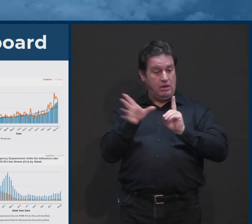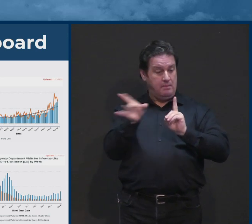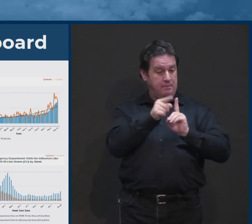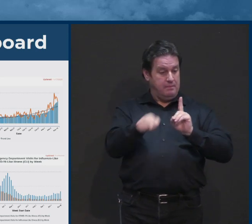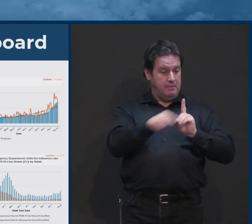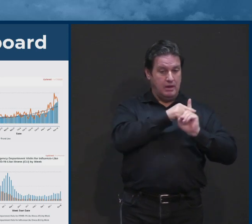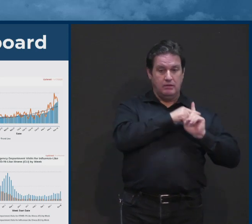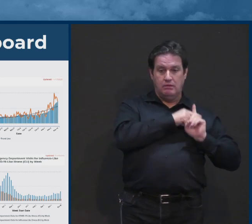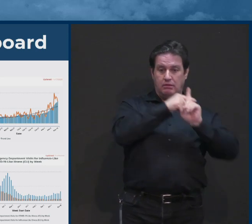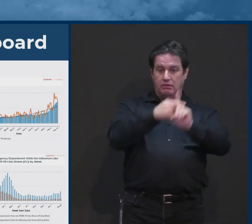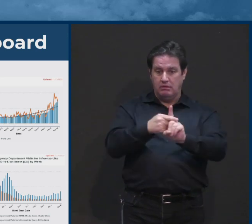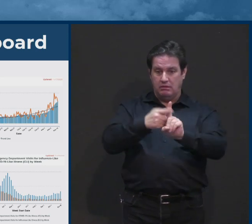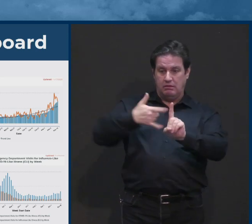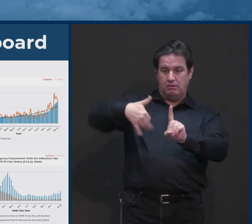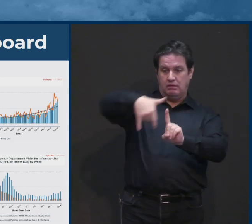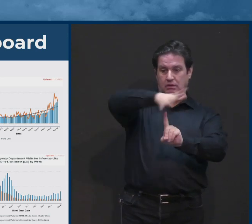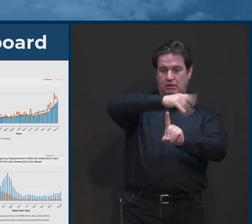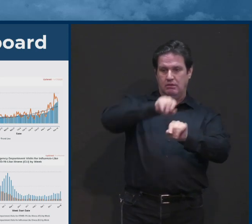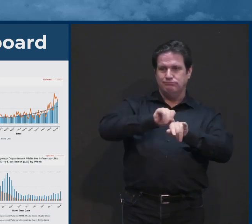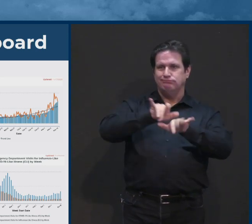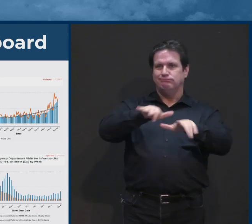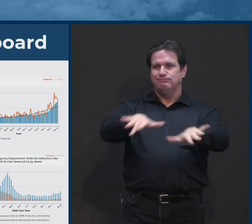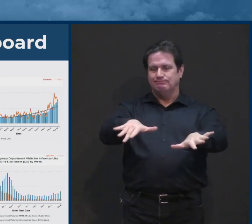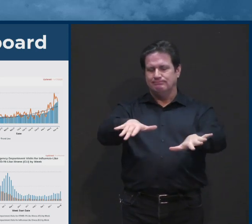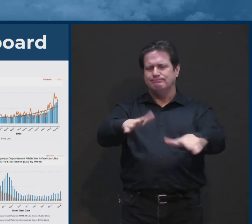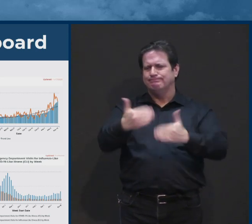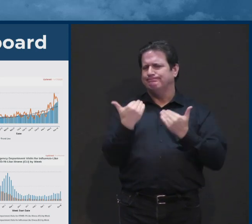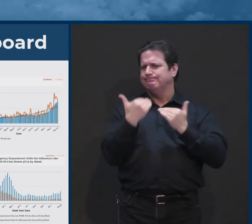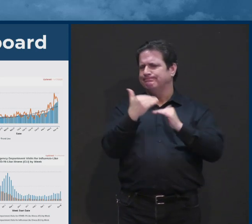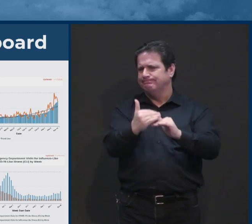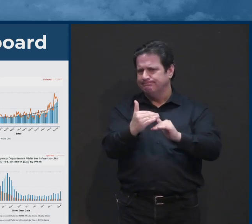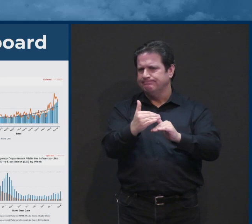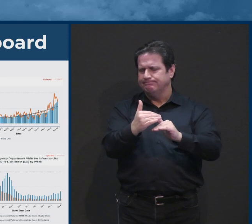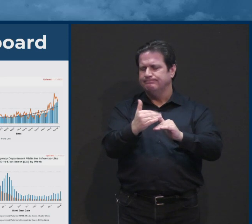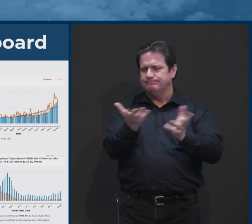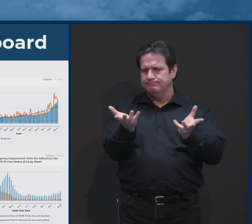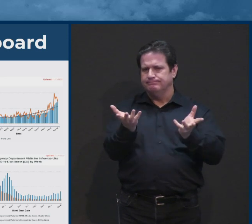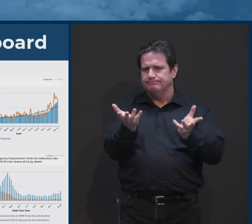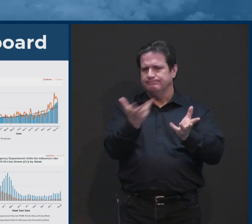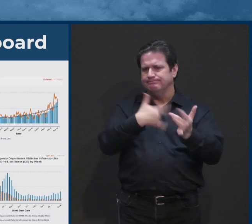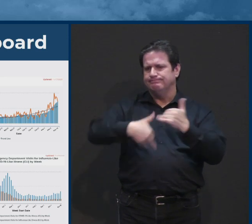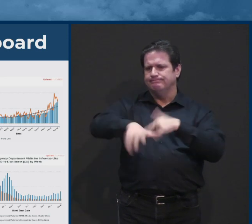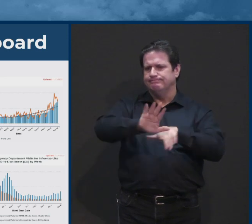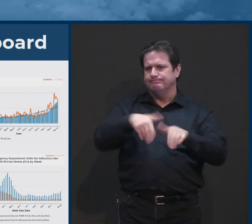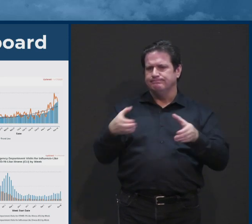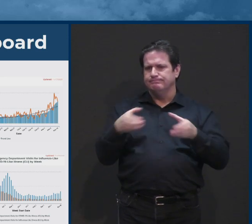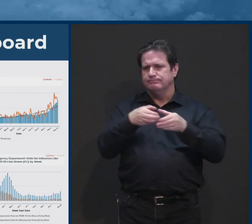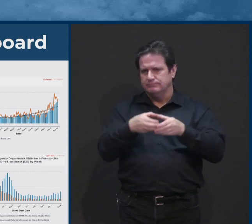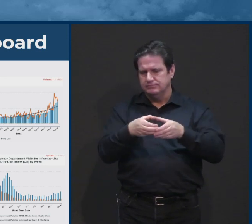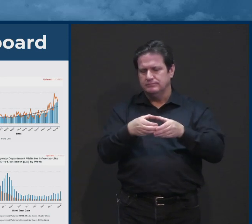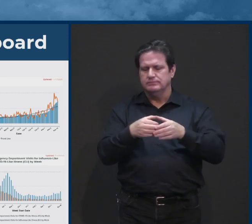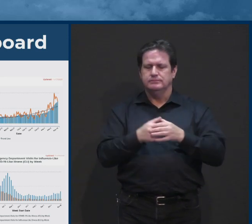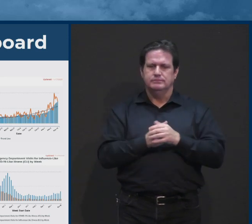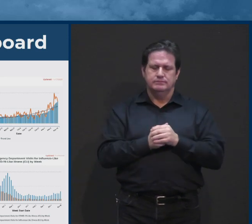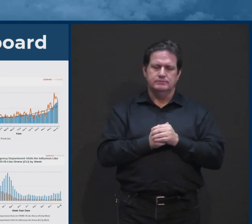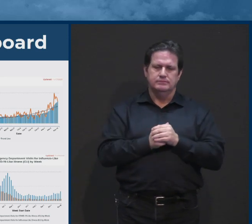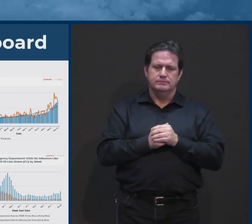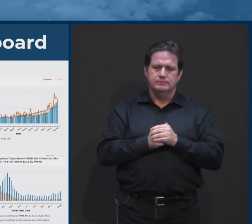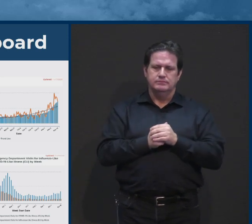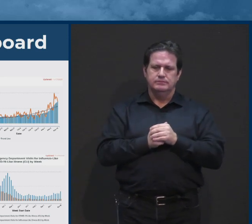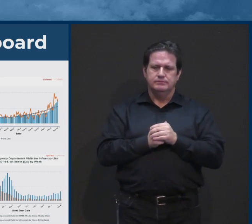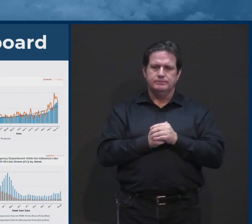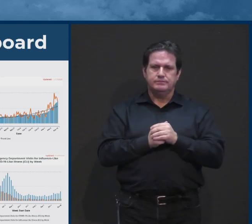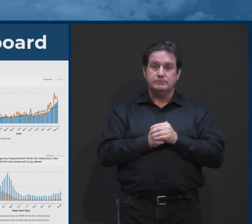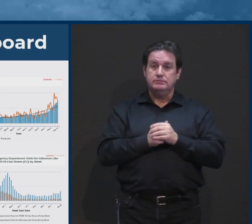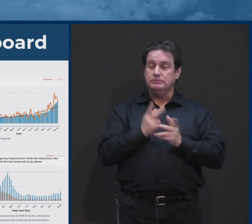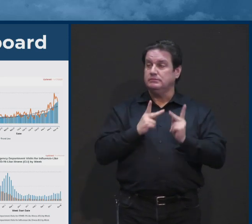of catching the virus by limiting the number of contacts you have with people